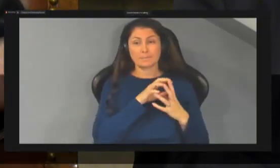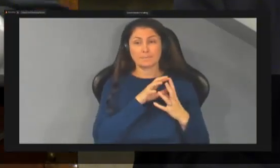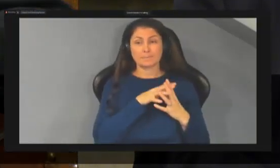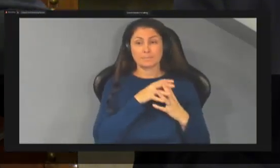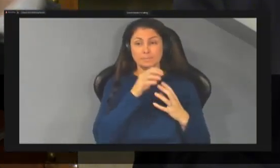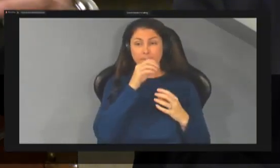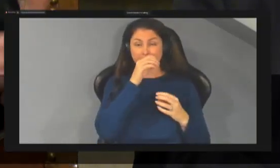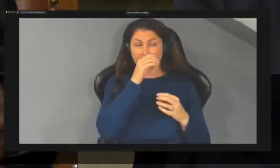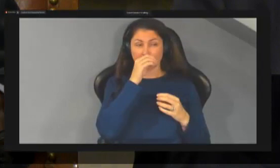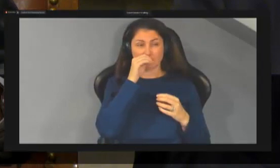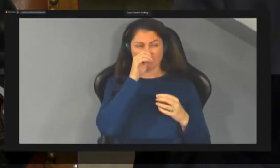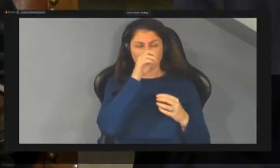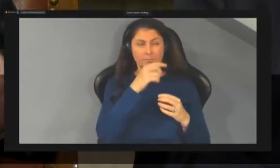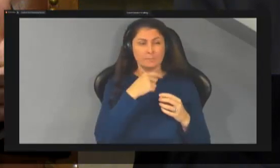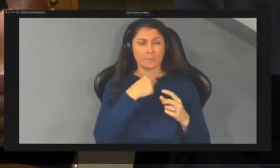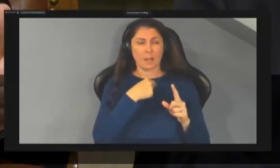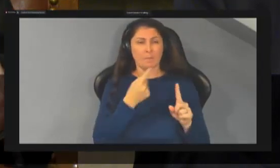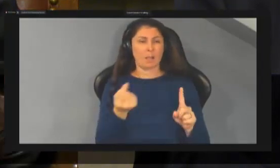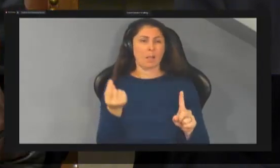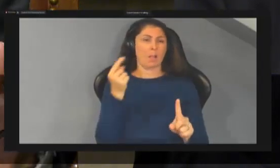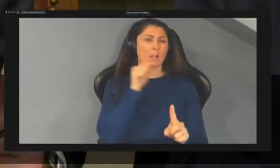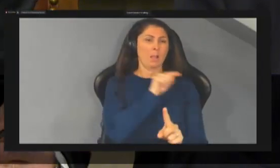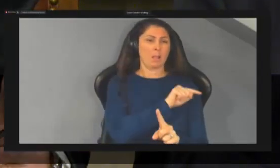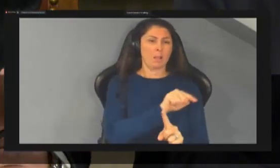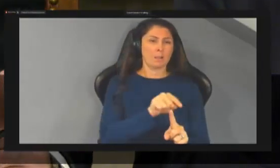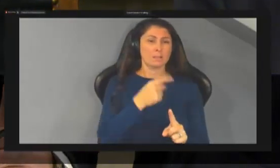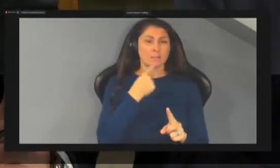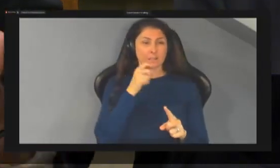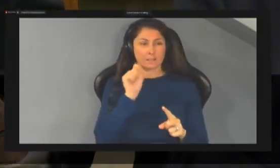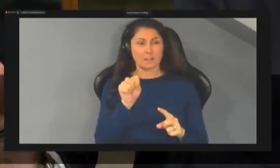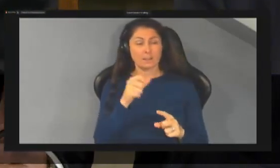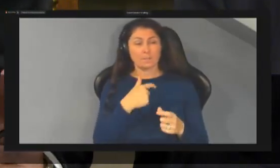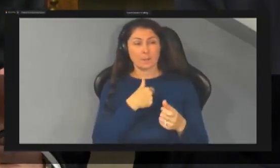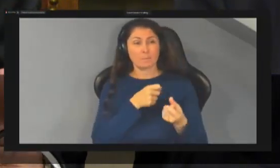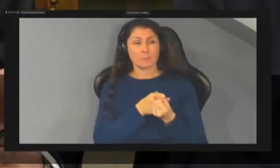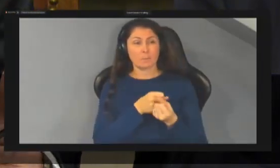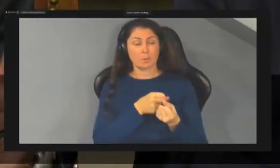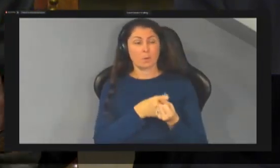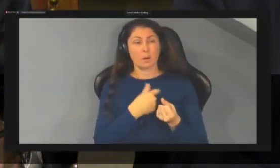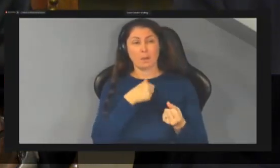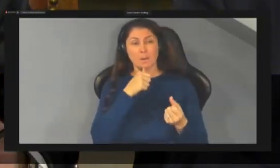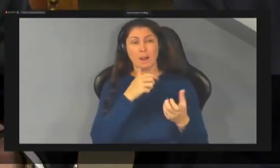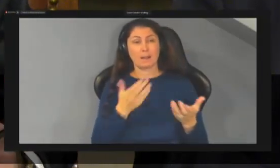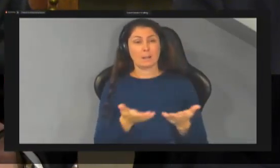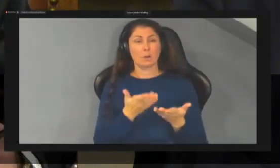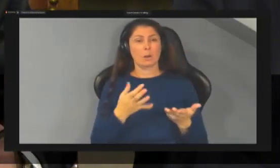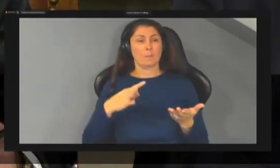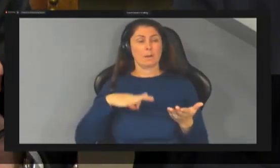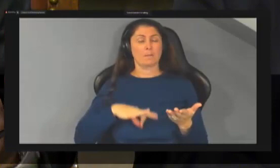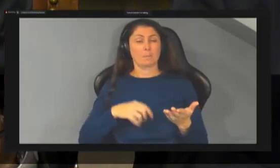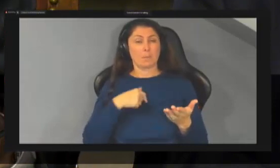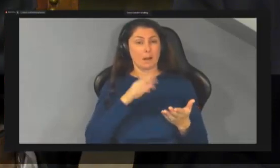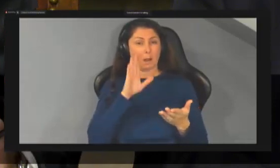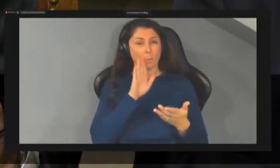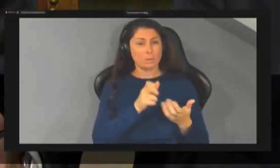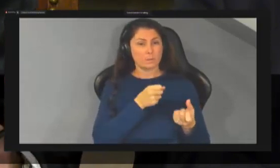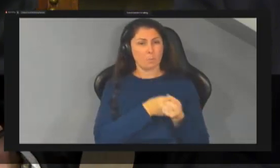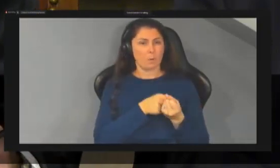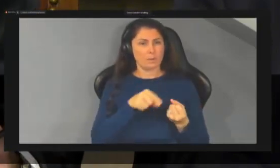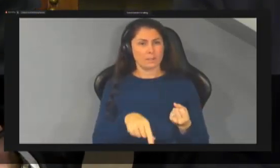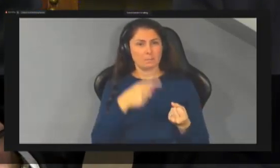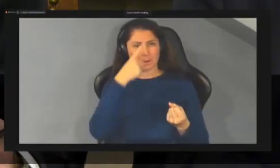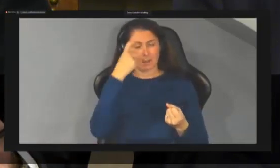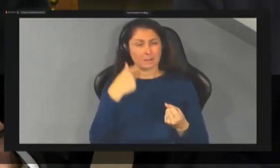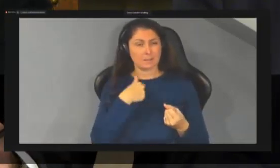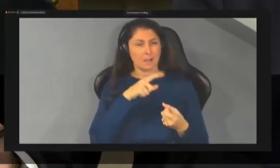I'm going a long way around to say I'm going to support this. I won't be here to benefit from this. I'm certainly going to support this because I believe in